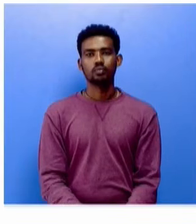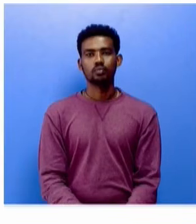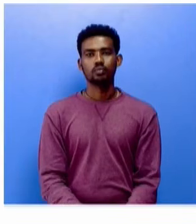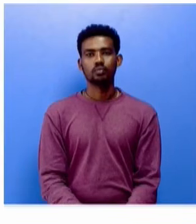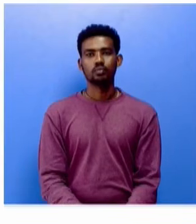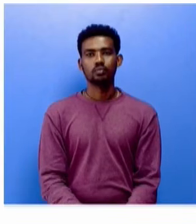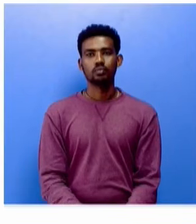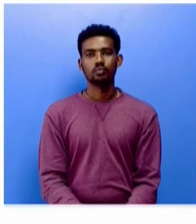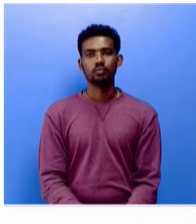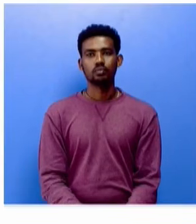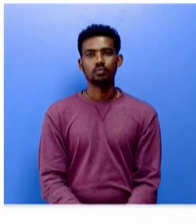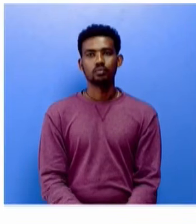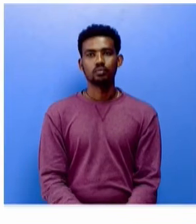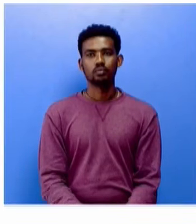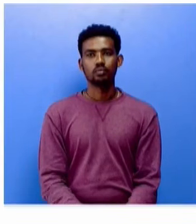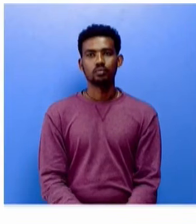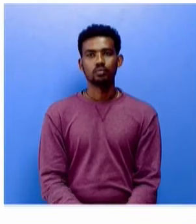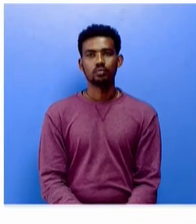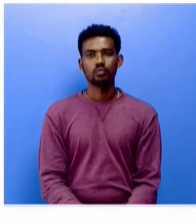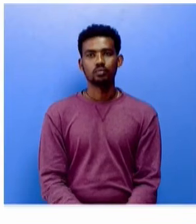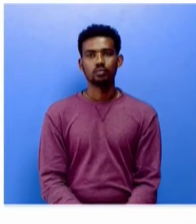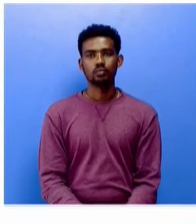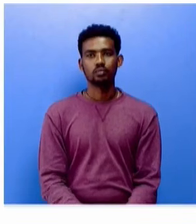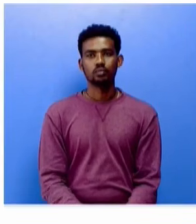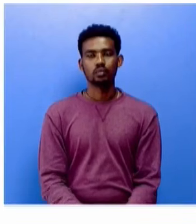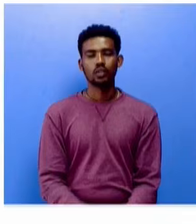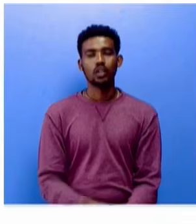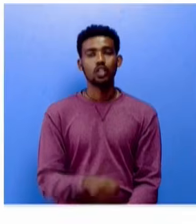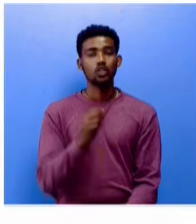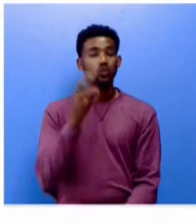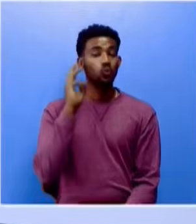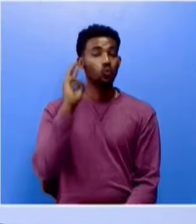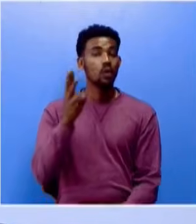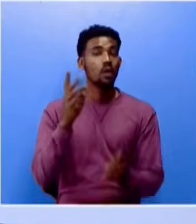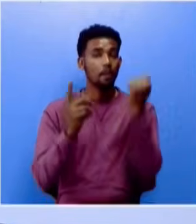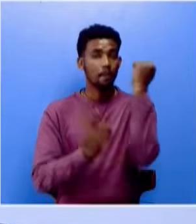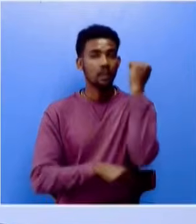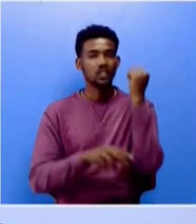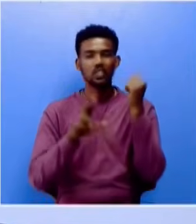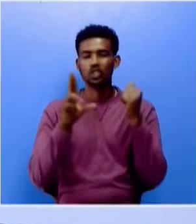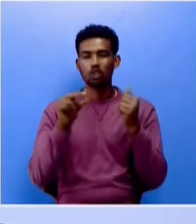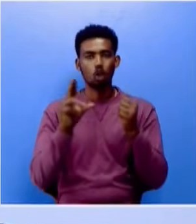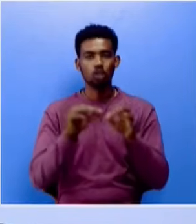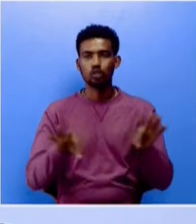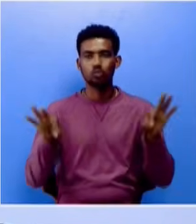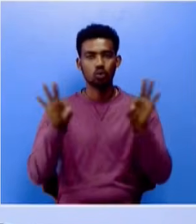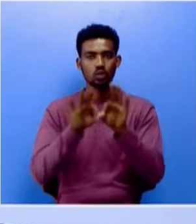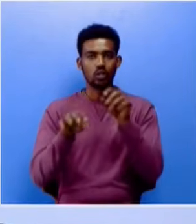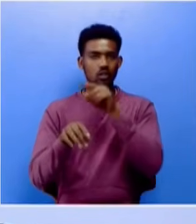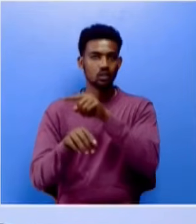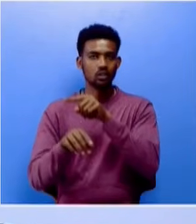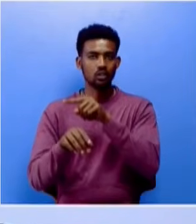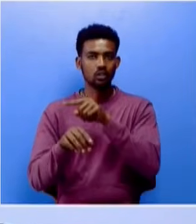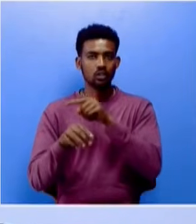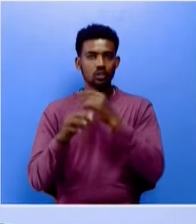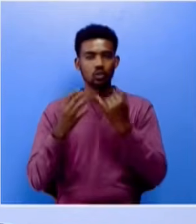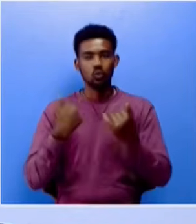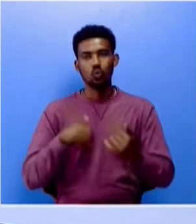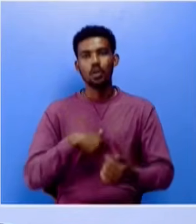Now, will be punished is not important here, because we use the what? Had better not.